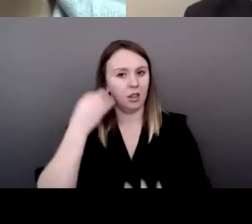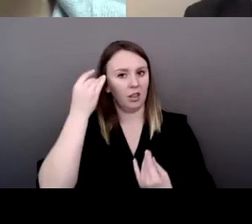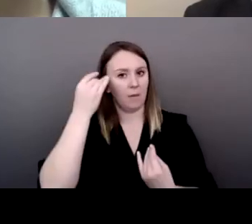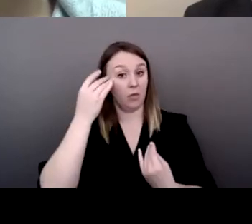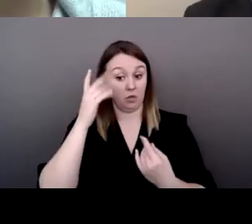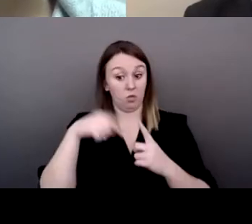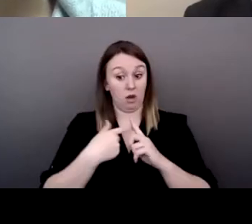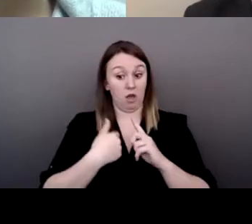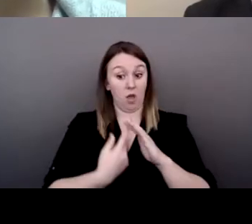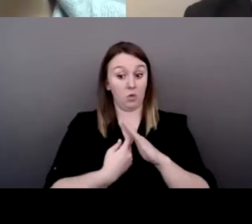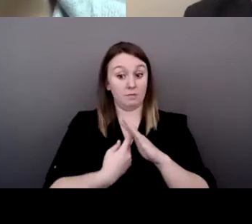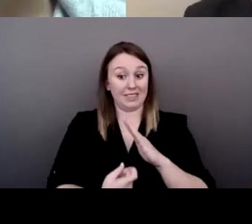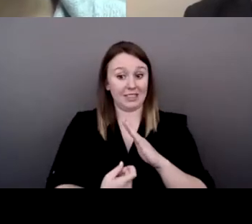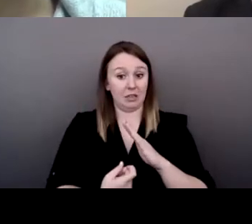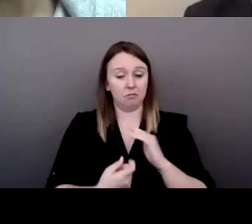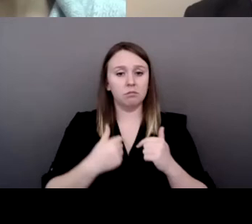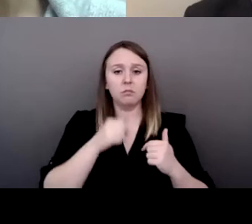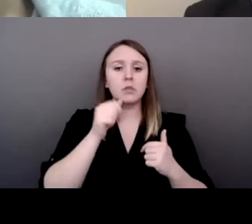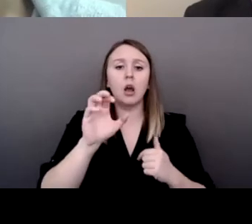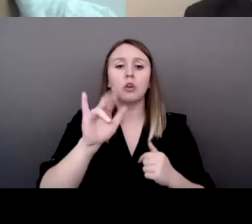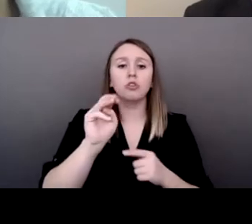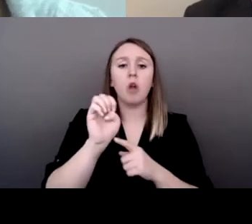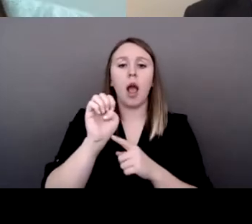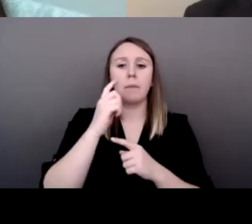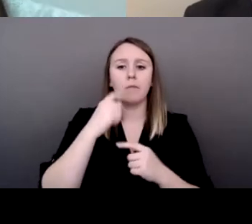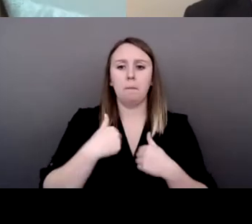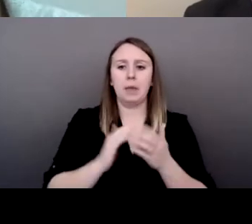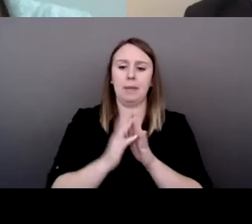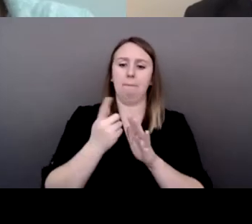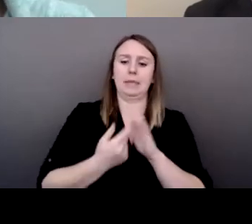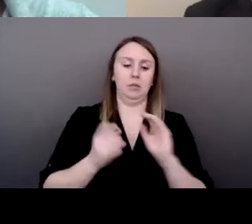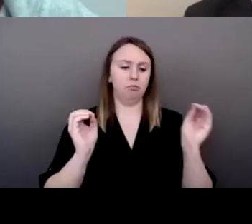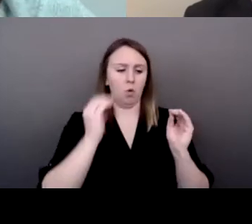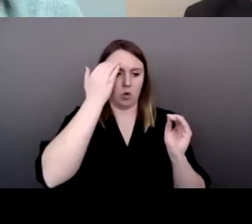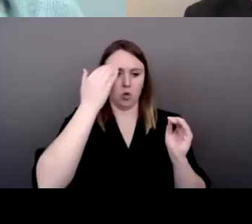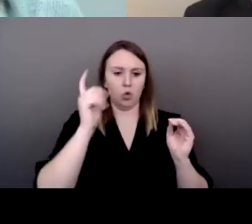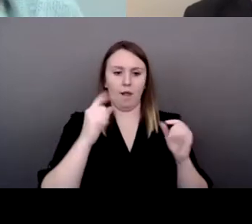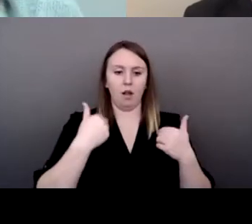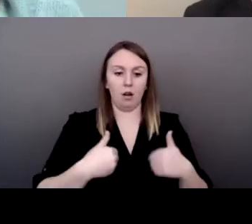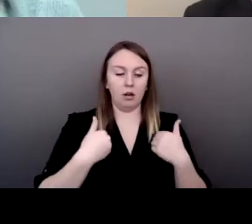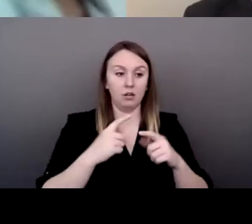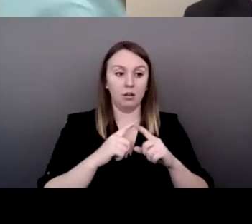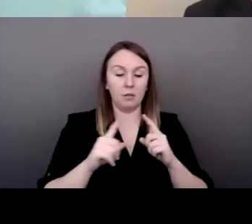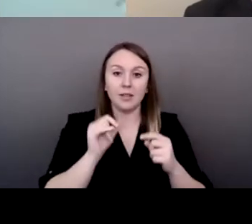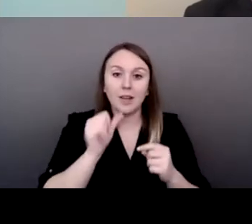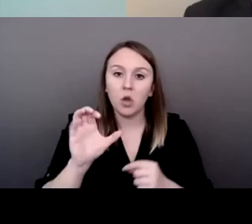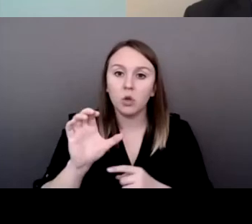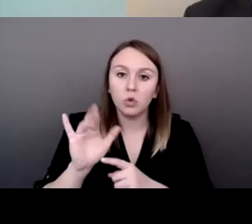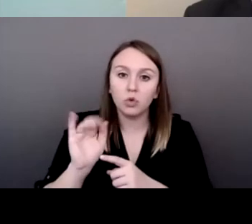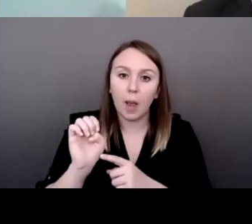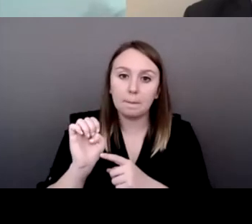missing, it wasn't a crime for me to be missing. Nobody knew where I was, right? But it's not necessarily a crime,